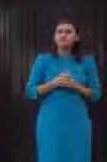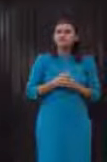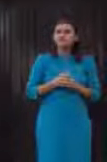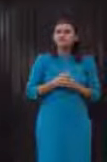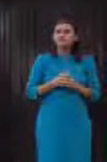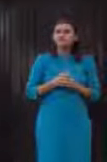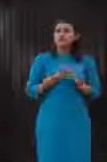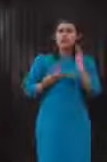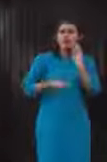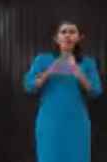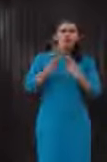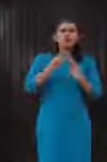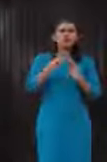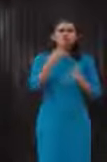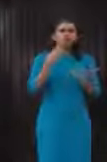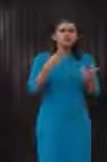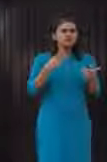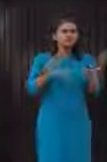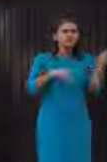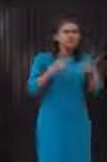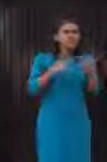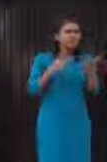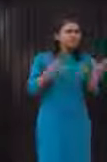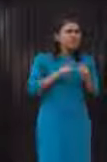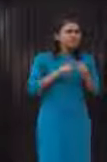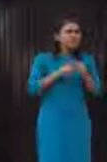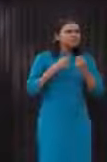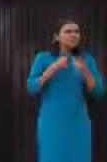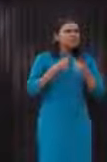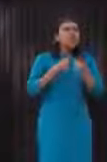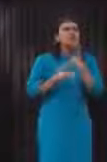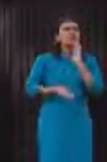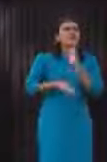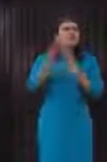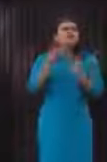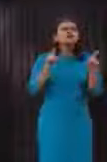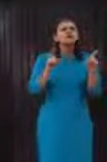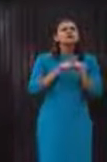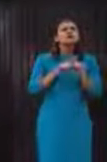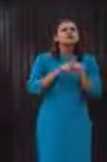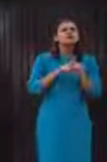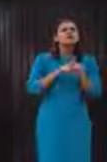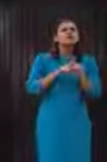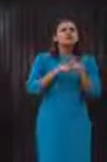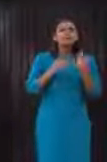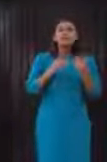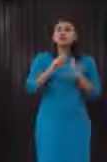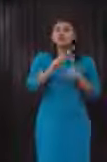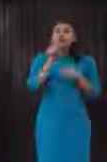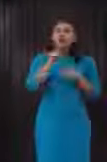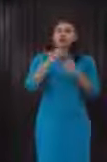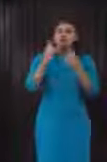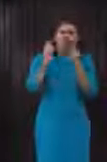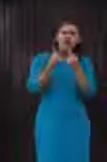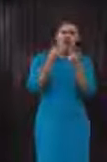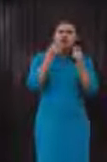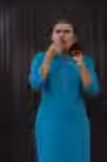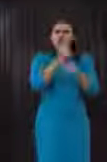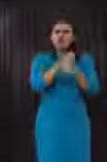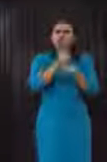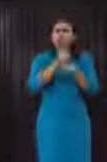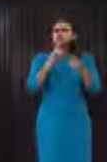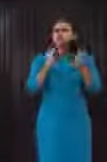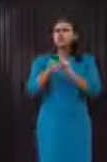more regressive than the developments that were taking place in the rest of India, and those developments could not immediately apply to JNK